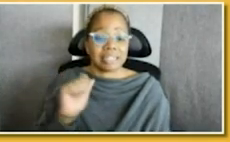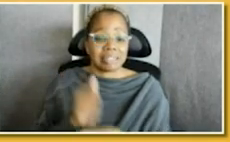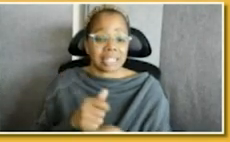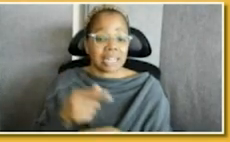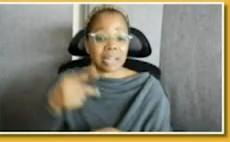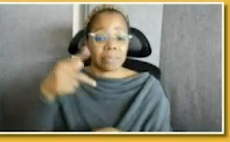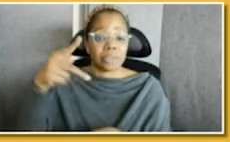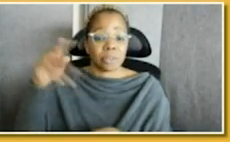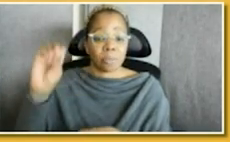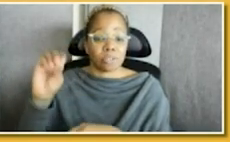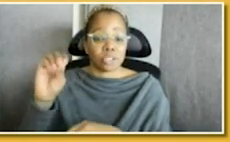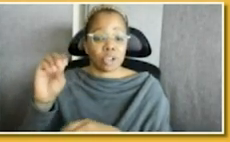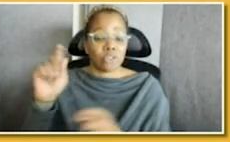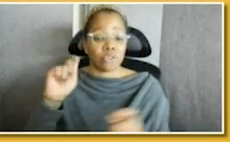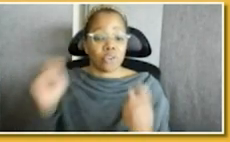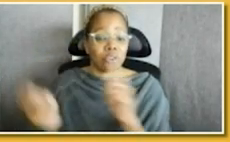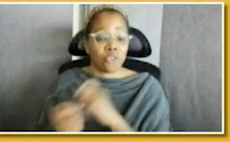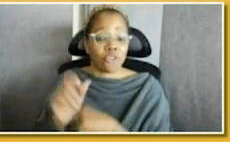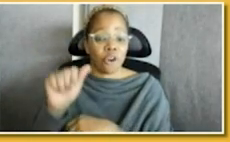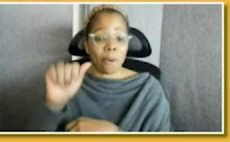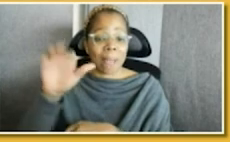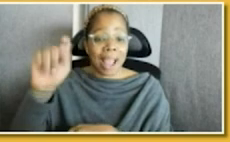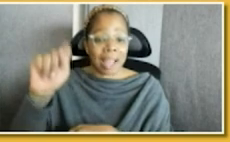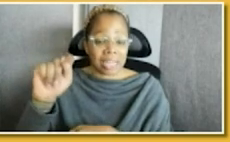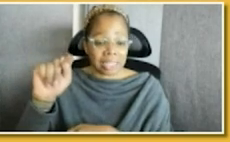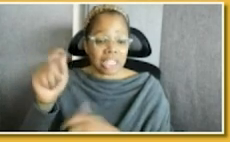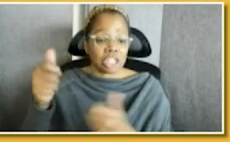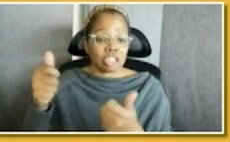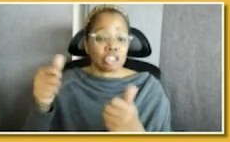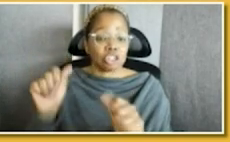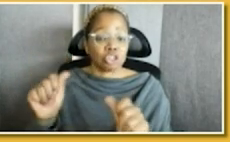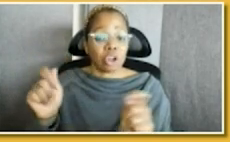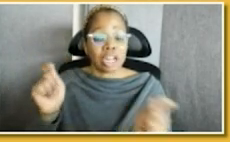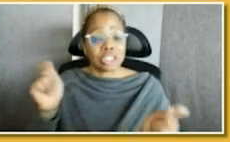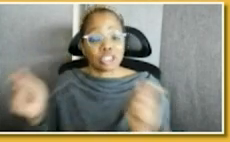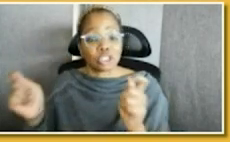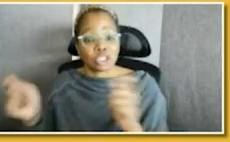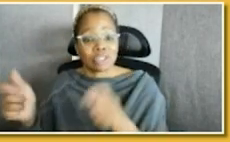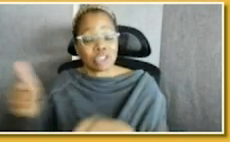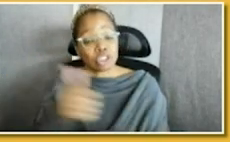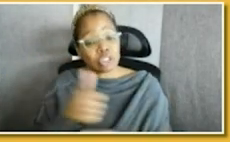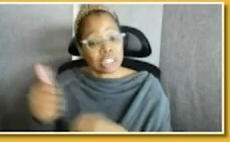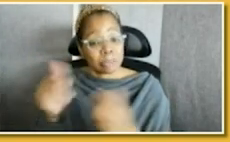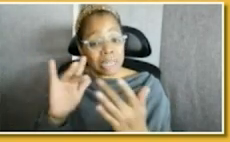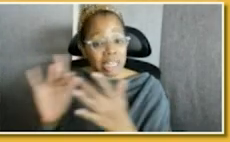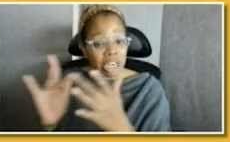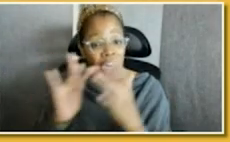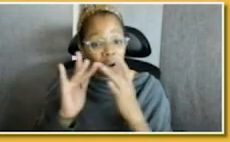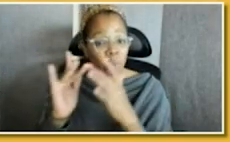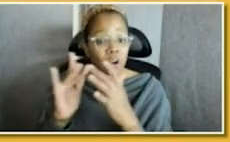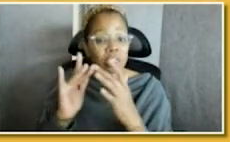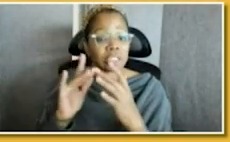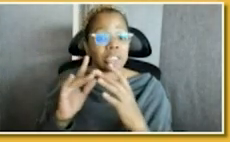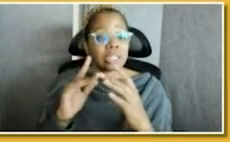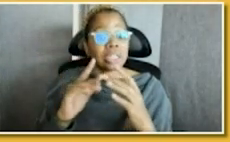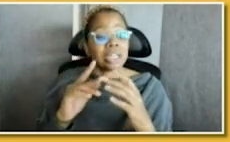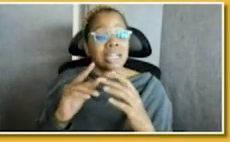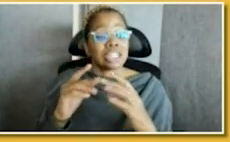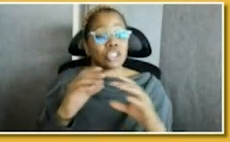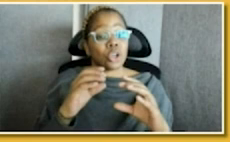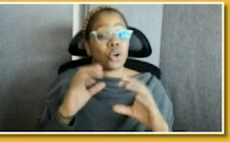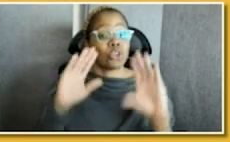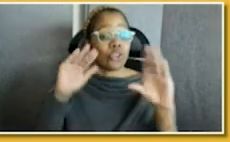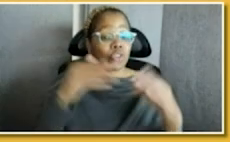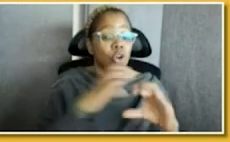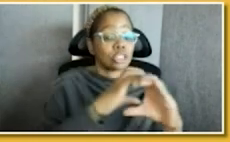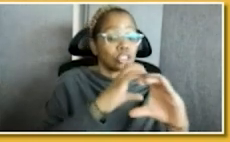his mission to kind of shift the transportation network to, you know, to trucks and from planes. So it's going to be slower. So this is